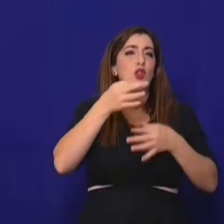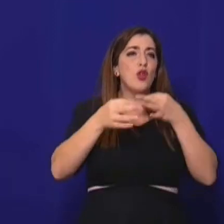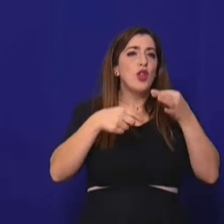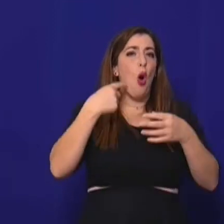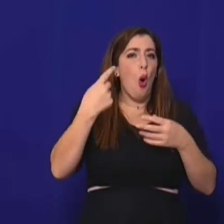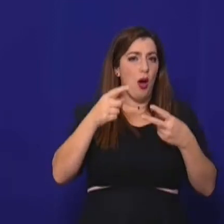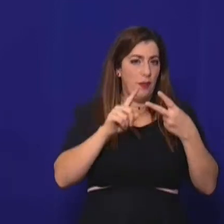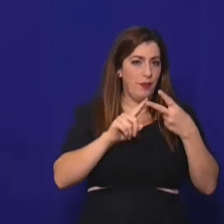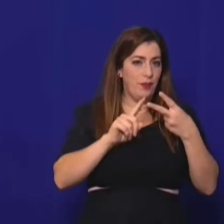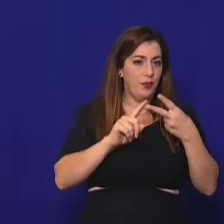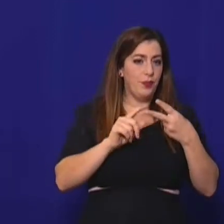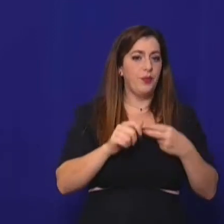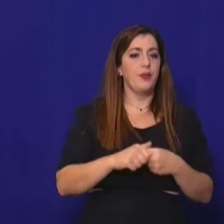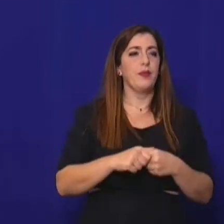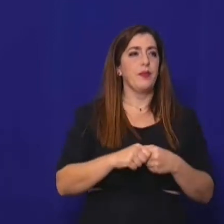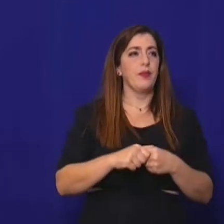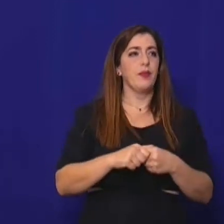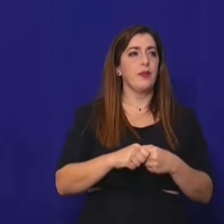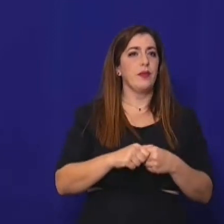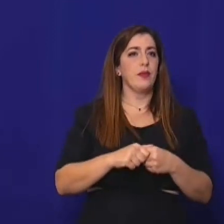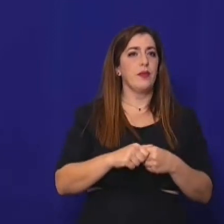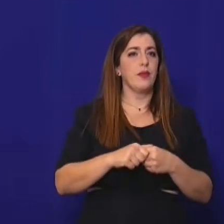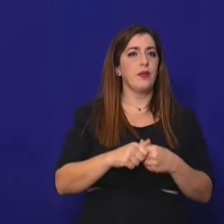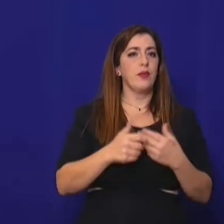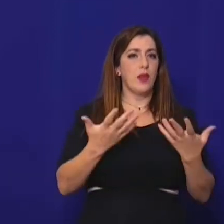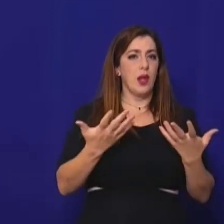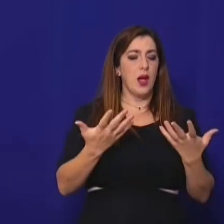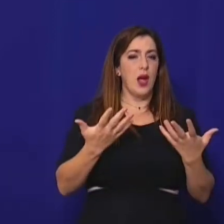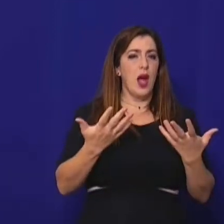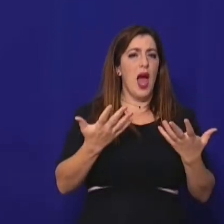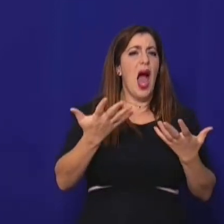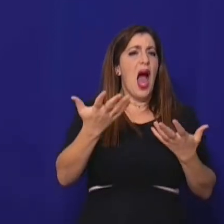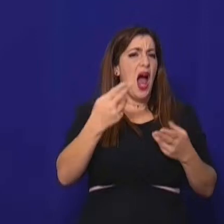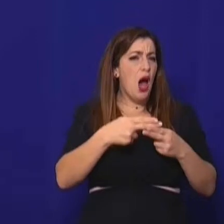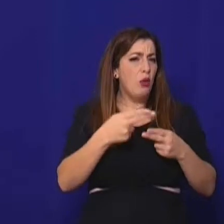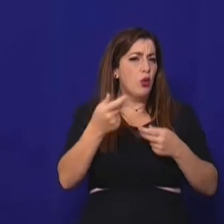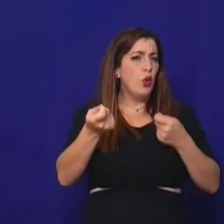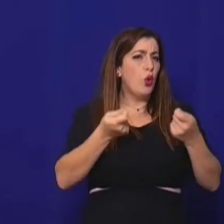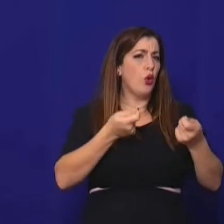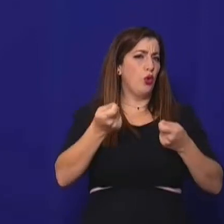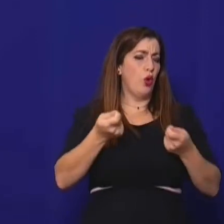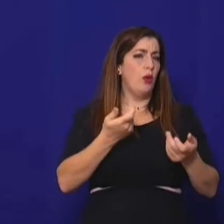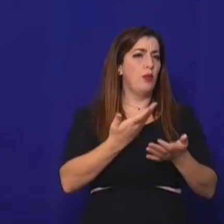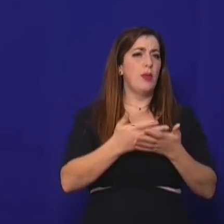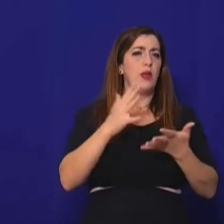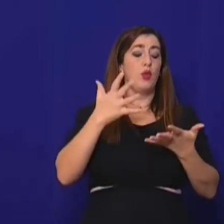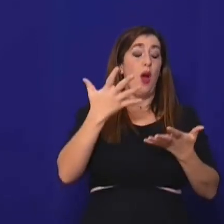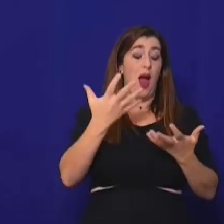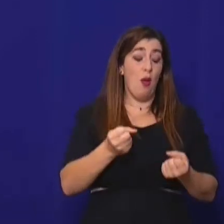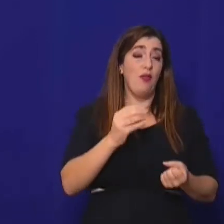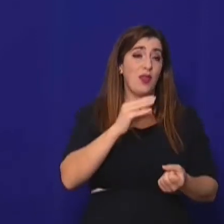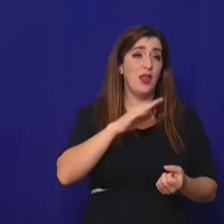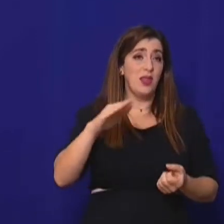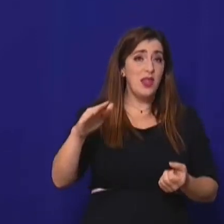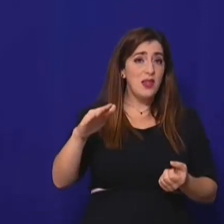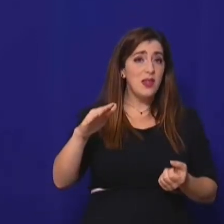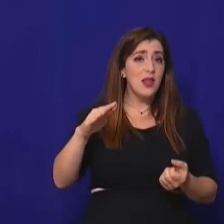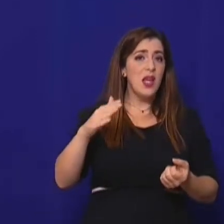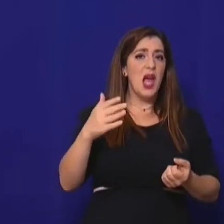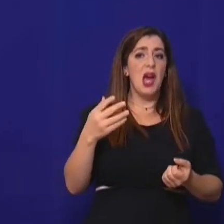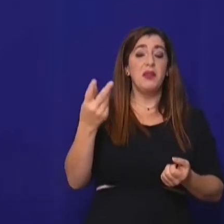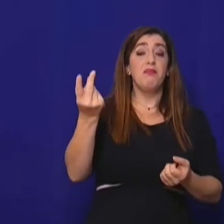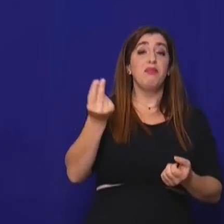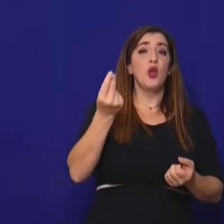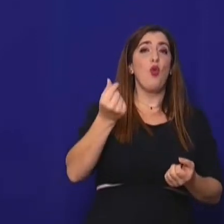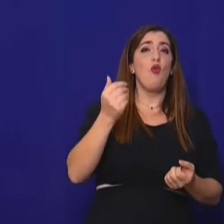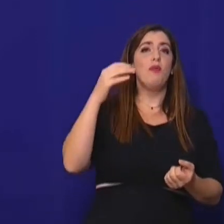Ħajsir kontroll, kollega tiegħi saqsik hawn min qed jikri farmhouse jew xi post stabbilimenti oħra. X'kontrolli se jsiru bħalma